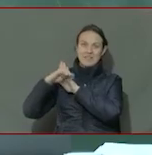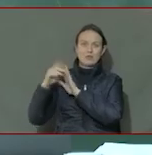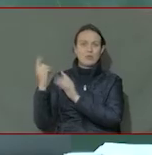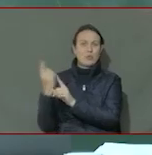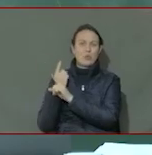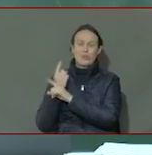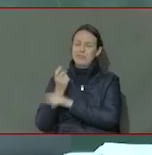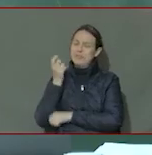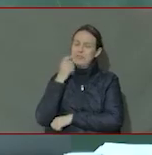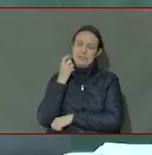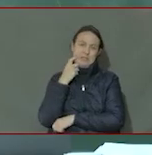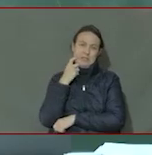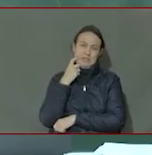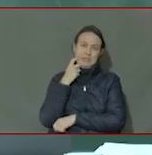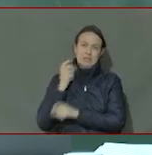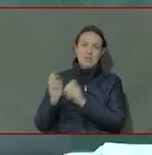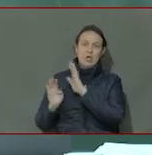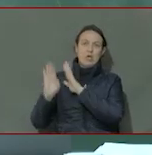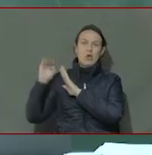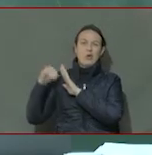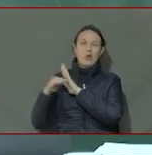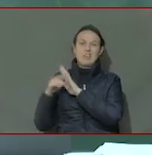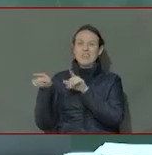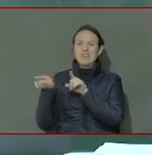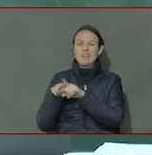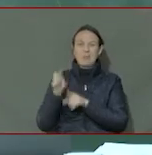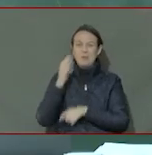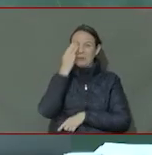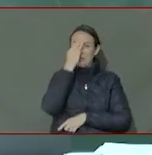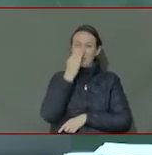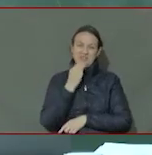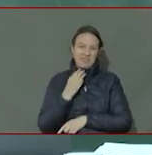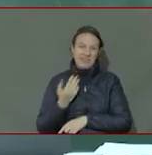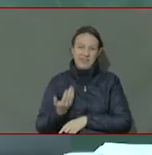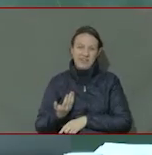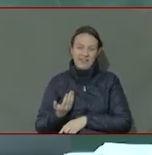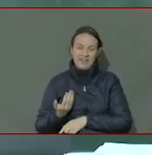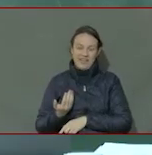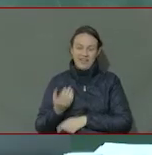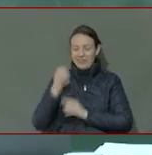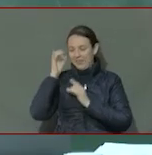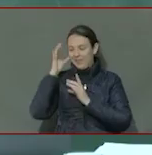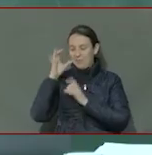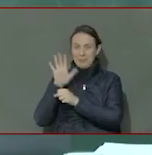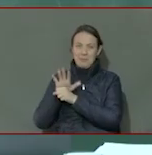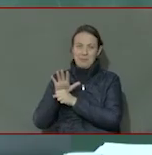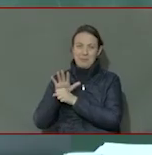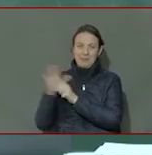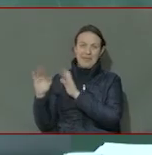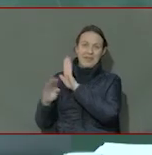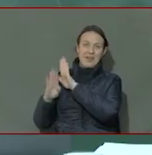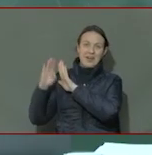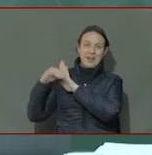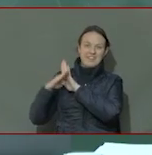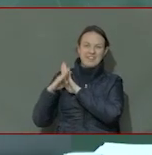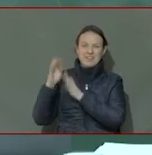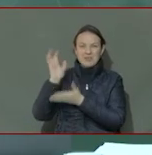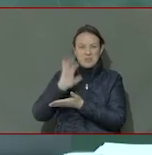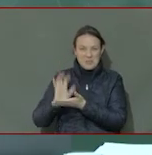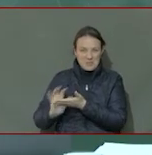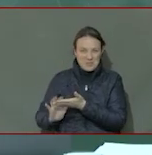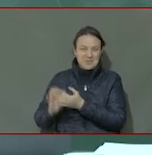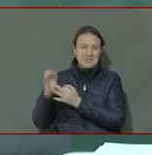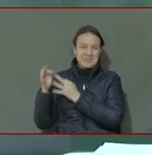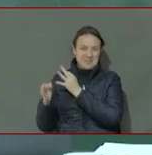easy. A graph is nothing but a picture. And any picture speaks 1,000 words. It's a story.